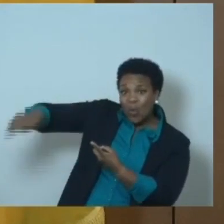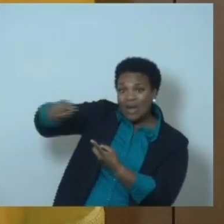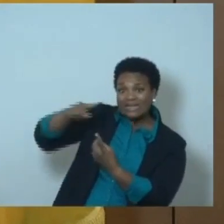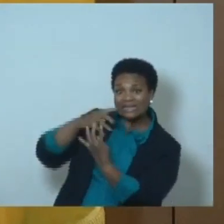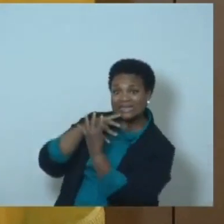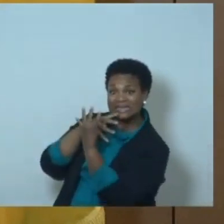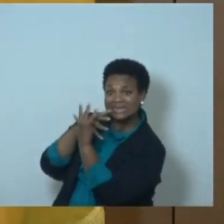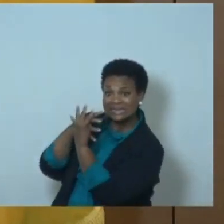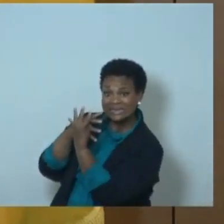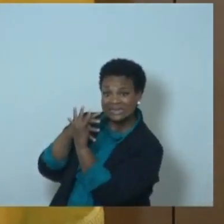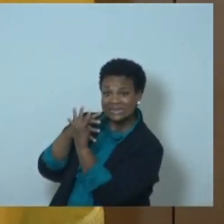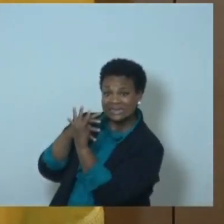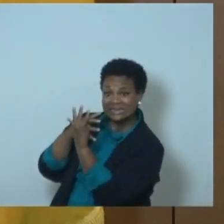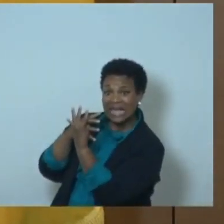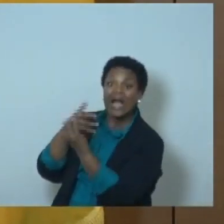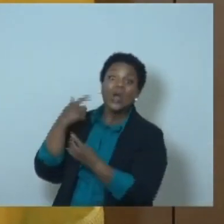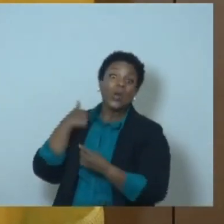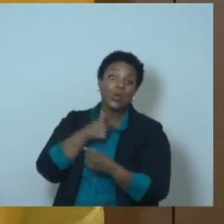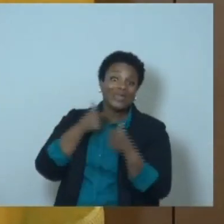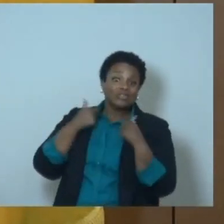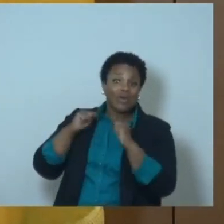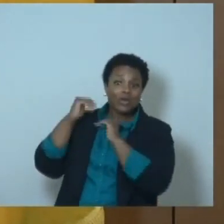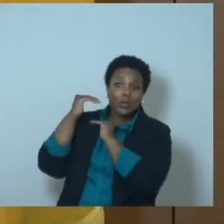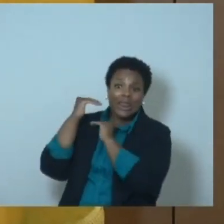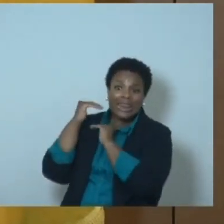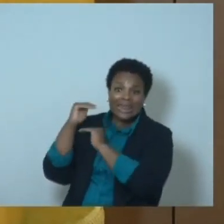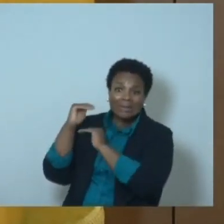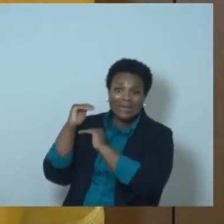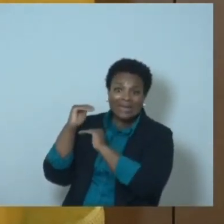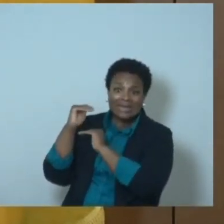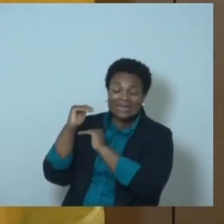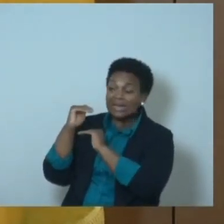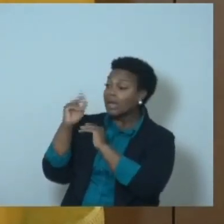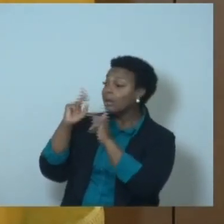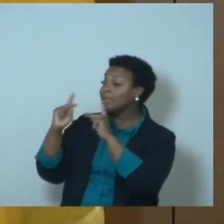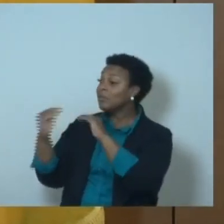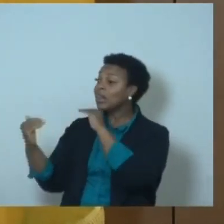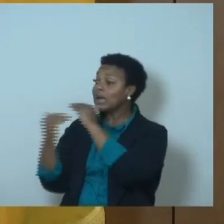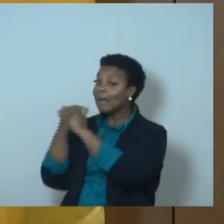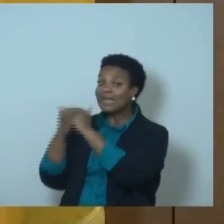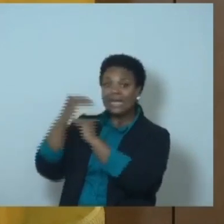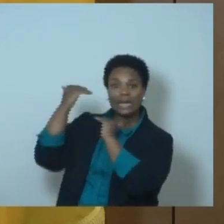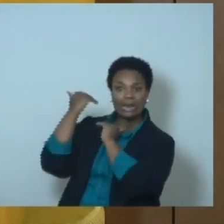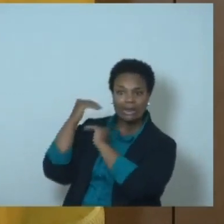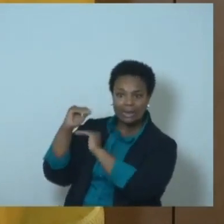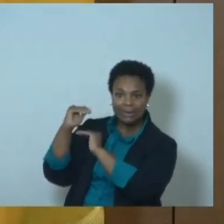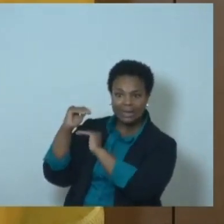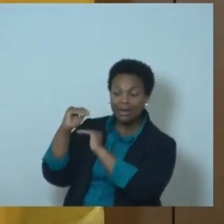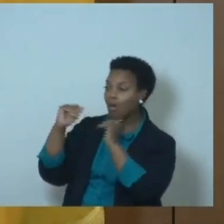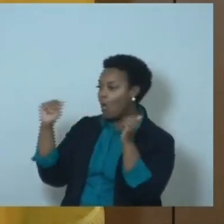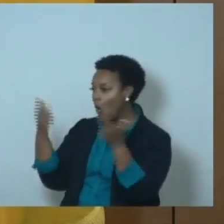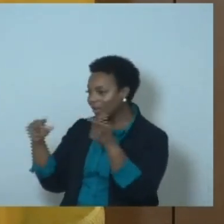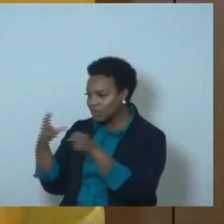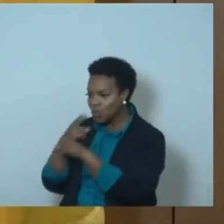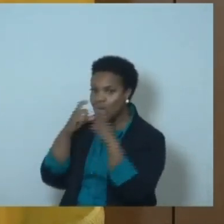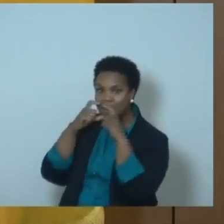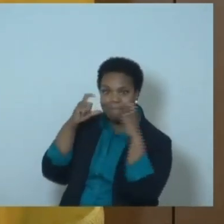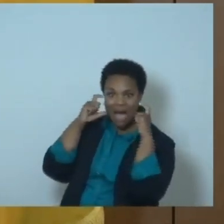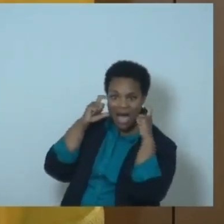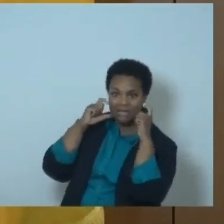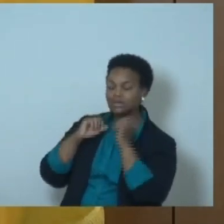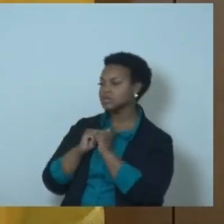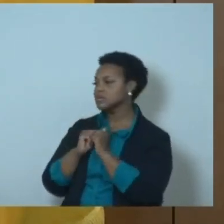narrow. Can't get in. We, as you recall, made everybody wear masks. We increased the way in which you